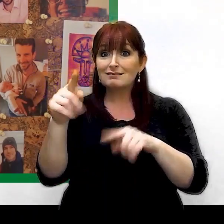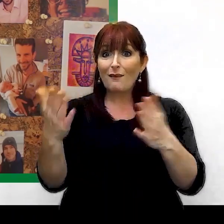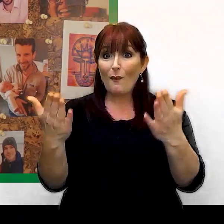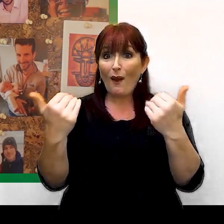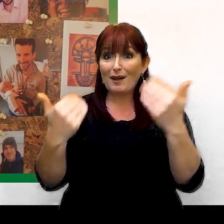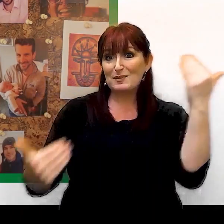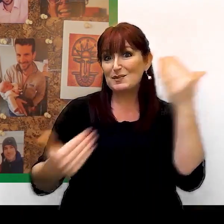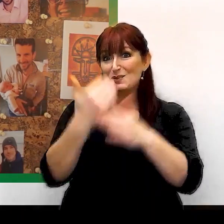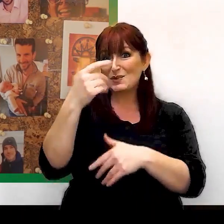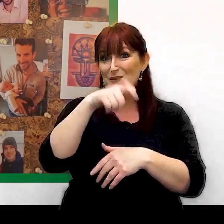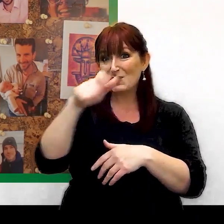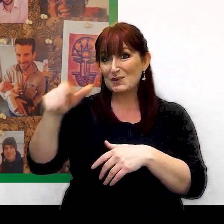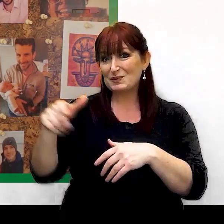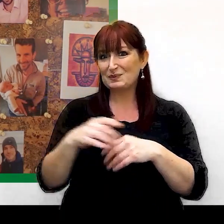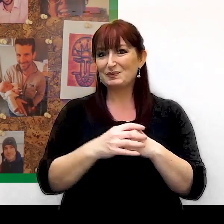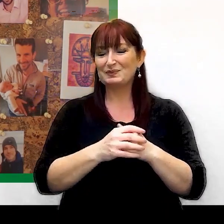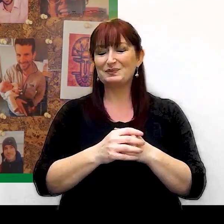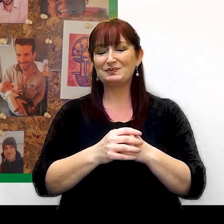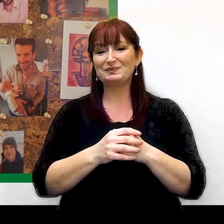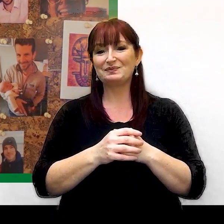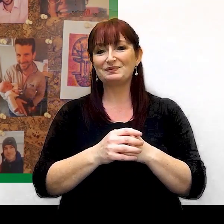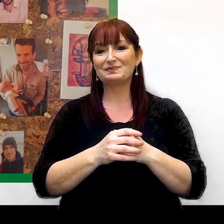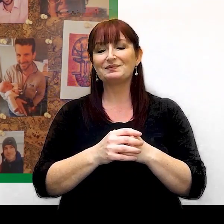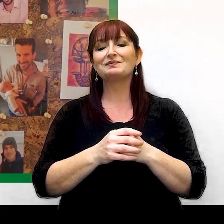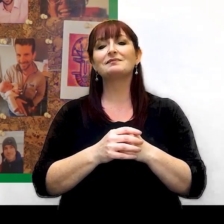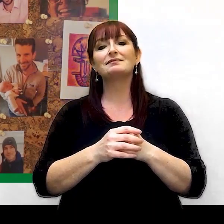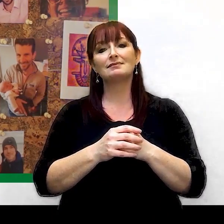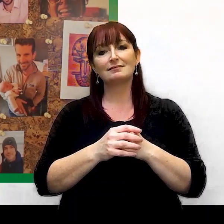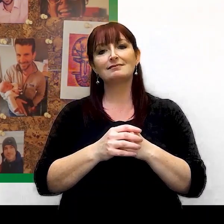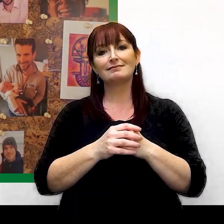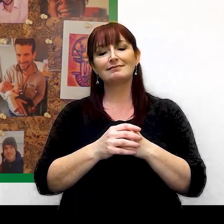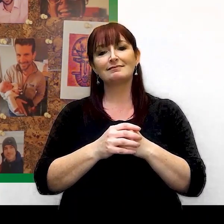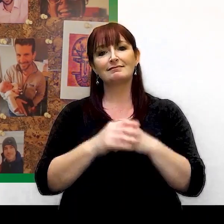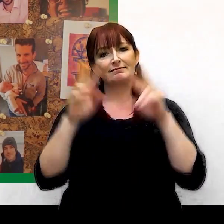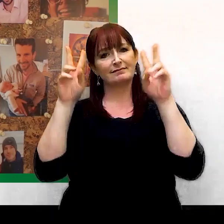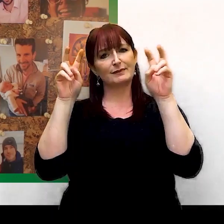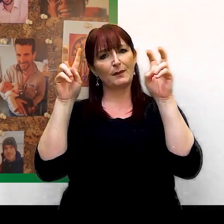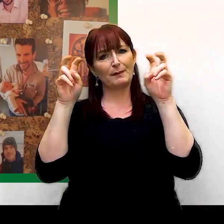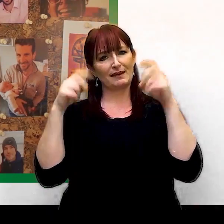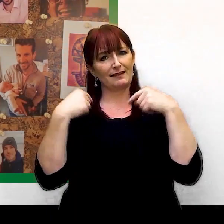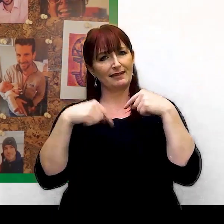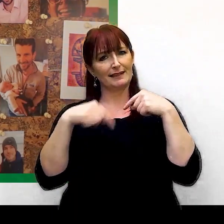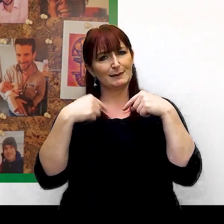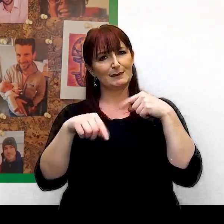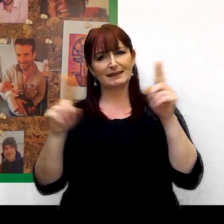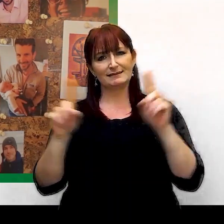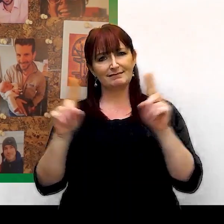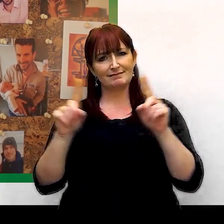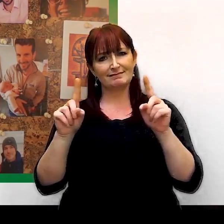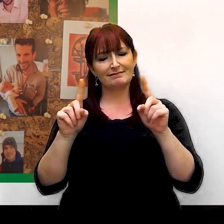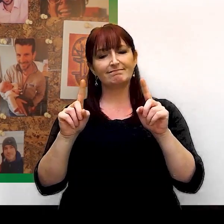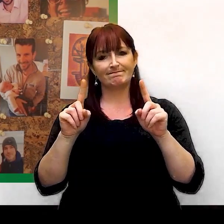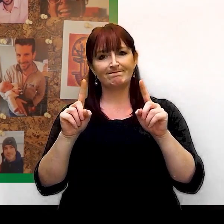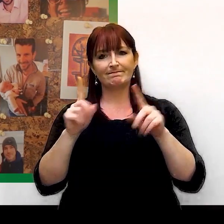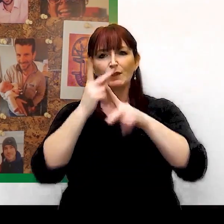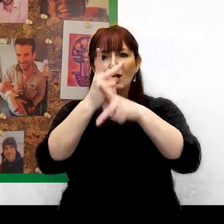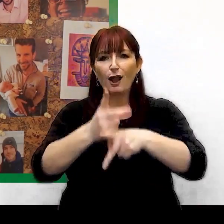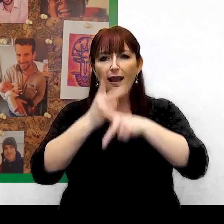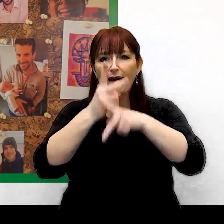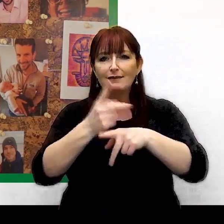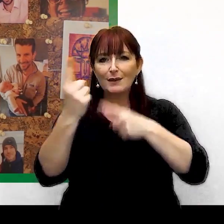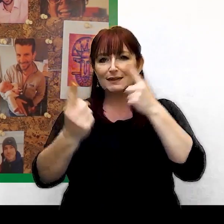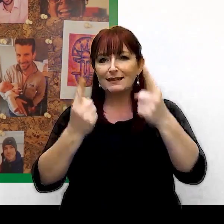warm welcome to everybody who is joining us for the first time. The theme of this week's assembly is looking after